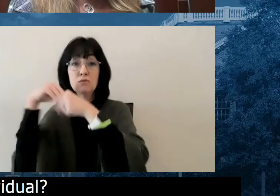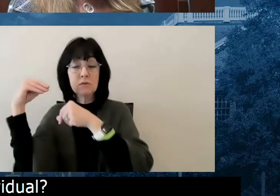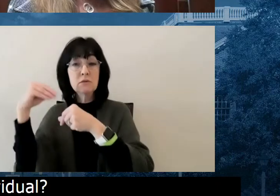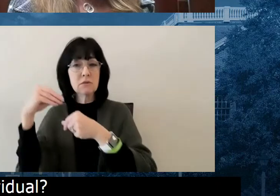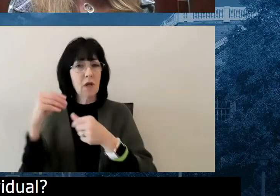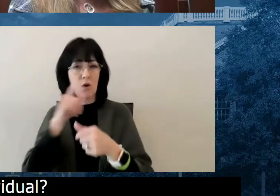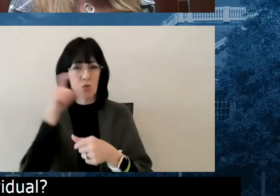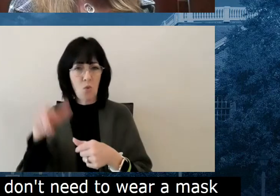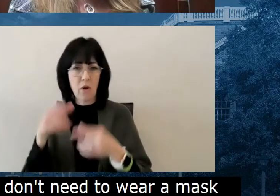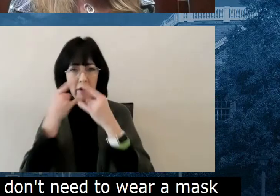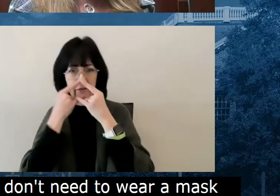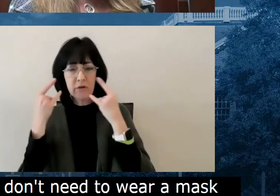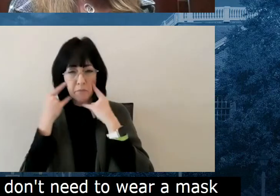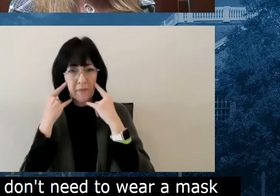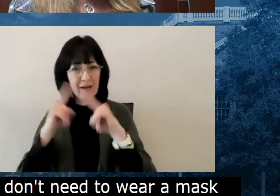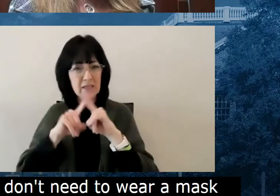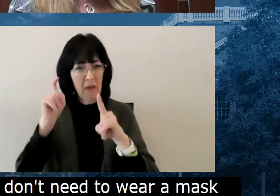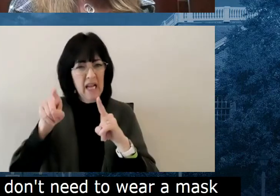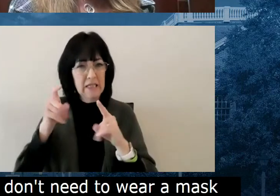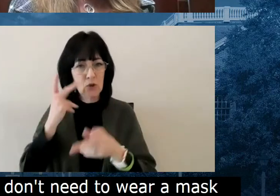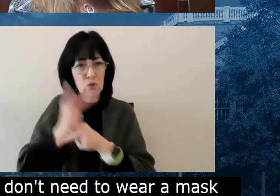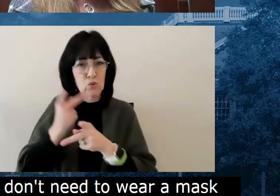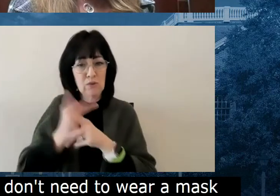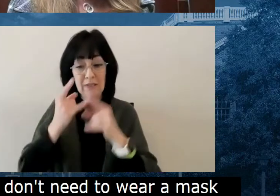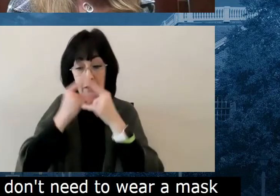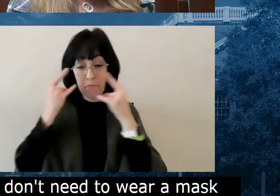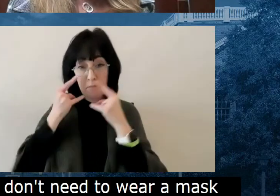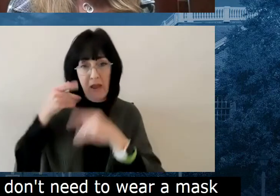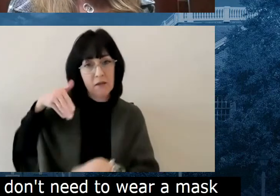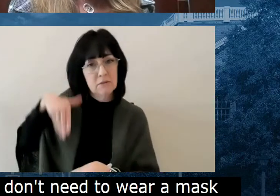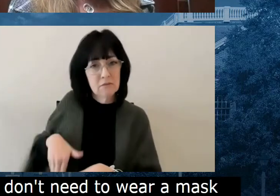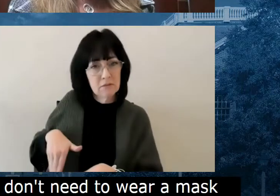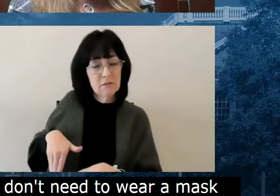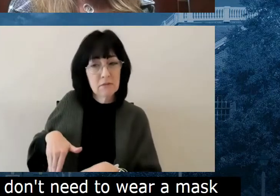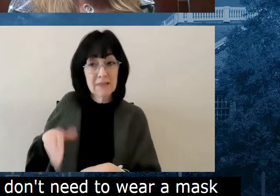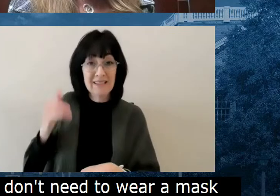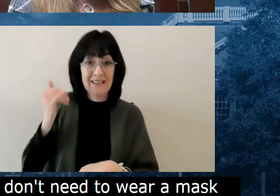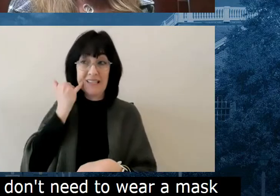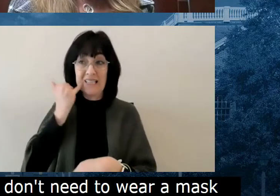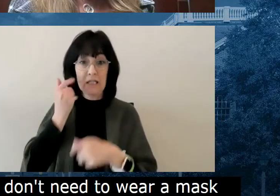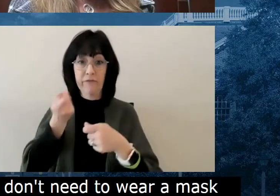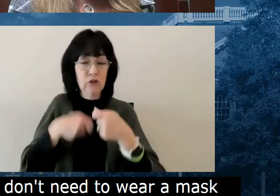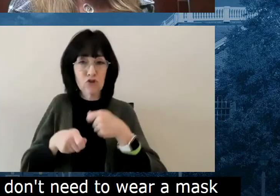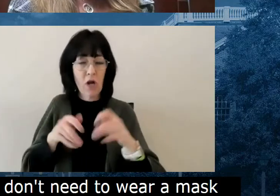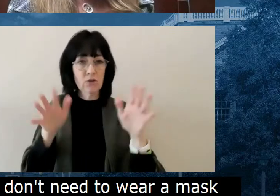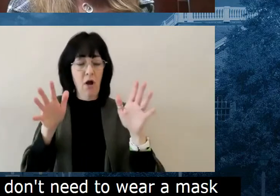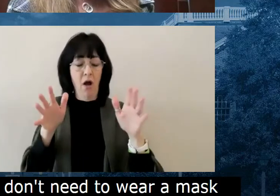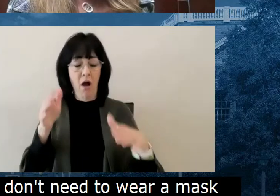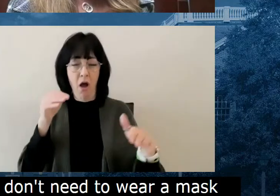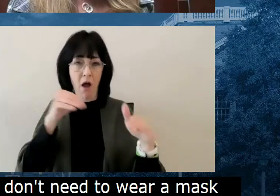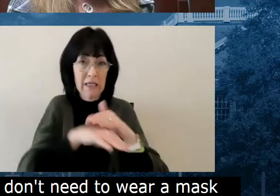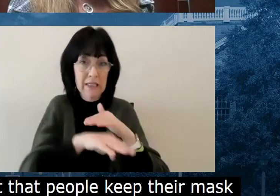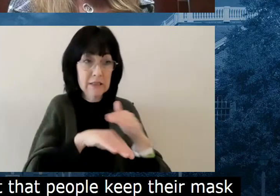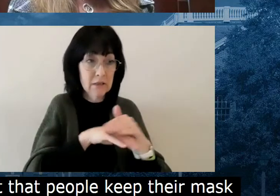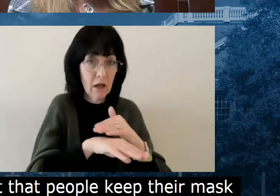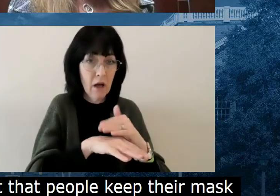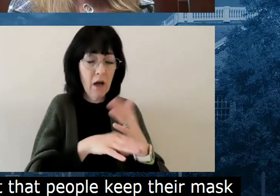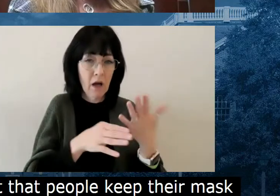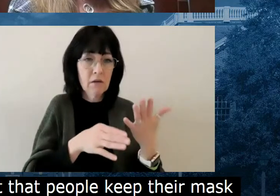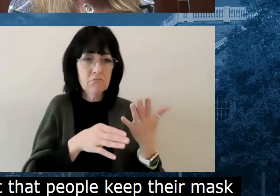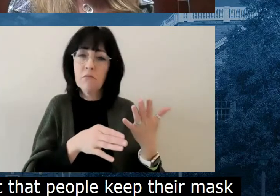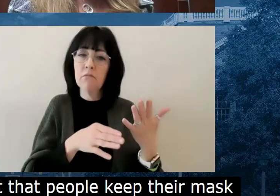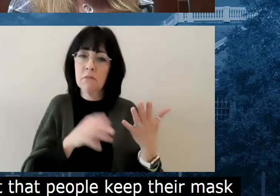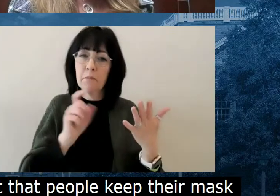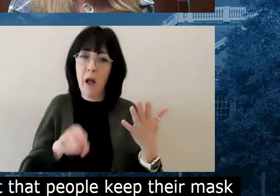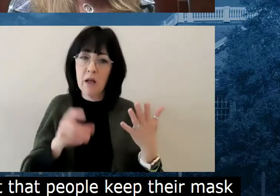it's important people keep a mask with them. So if they can stop at the grocery store, stop at the Wawa, or whatever